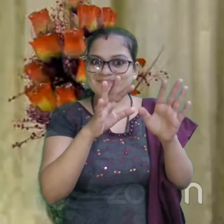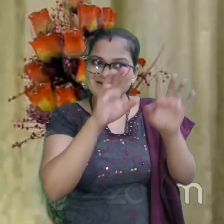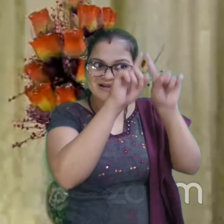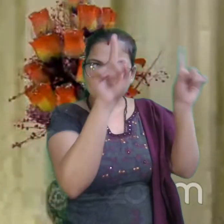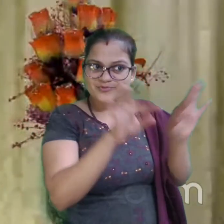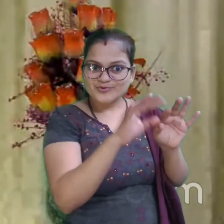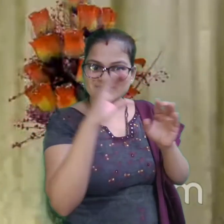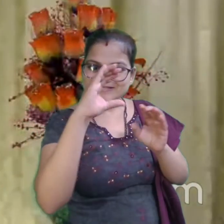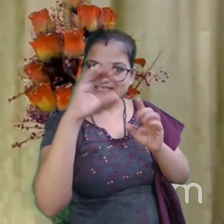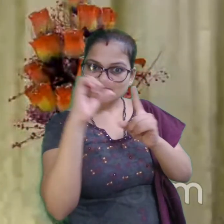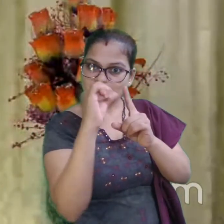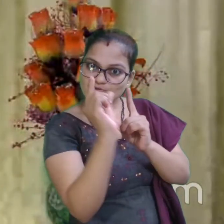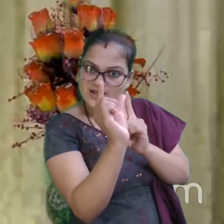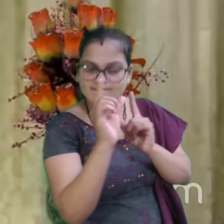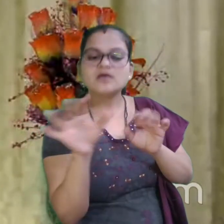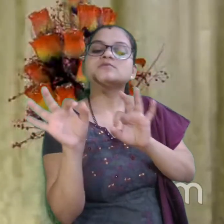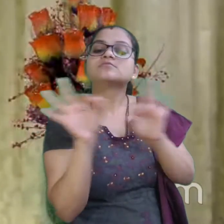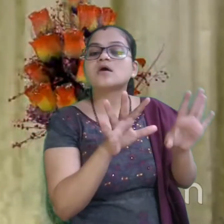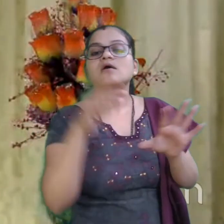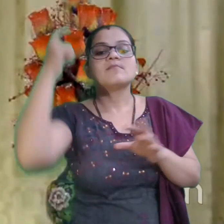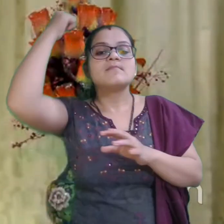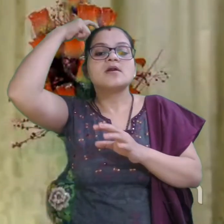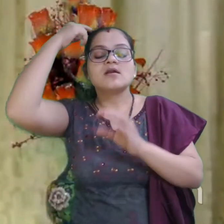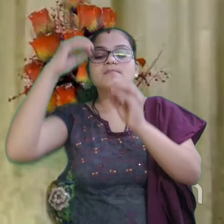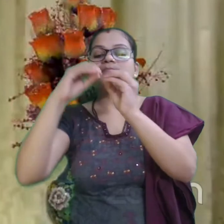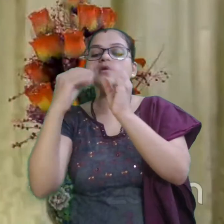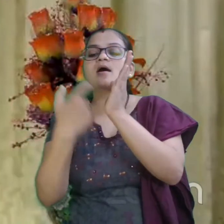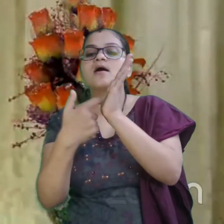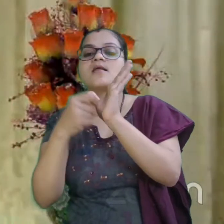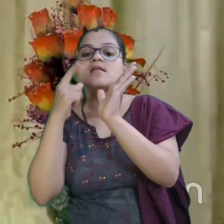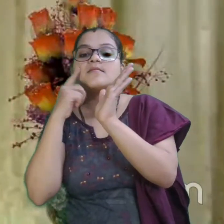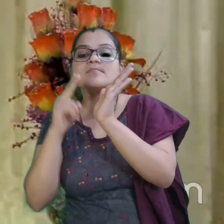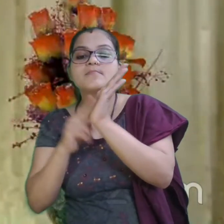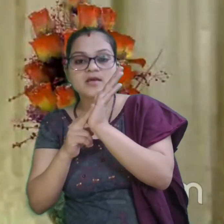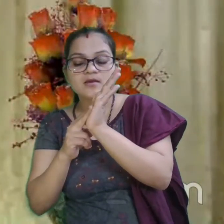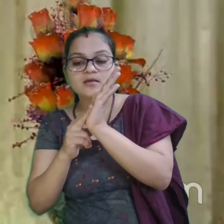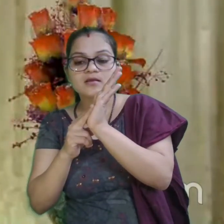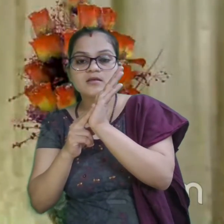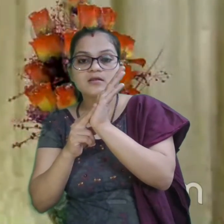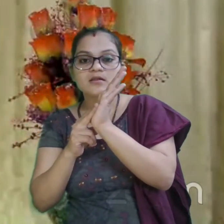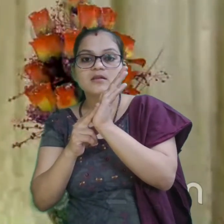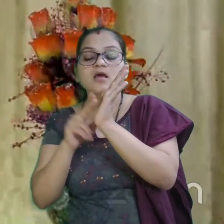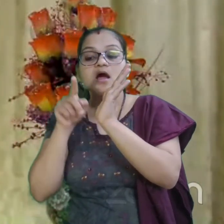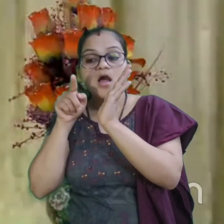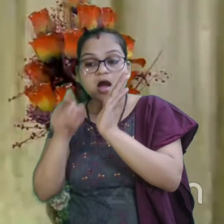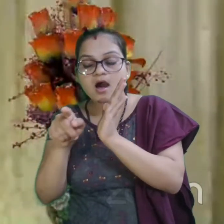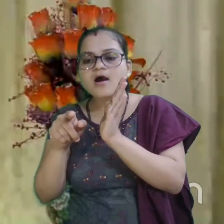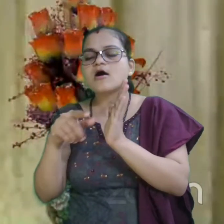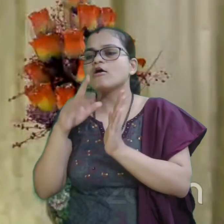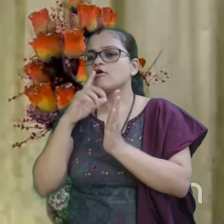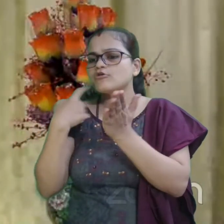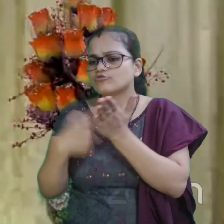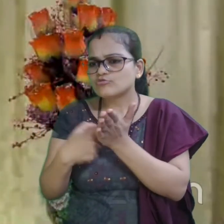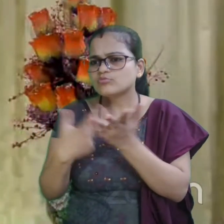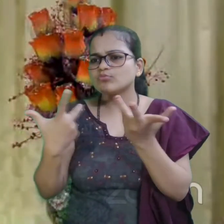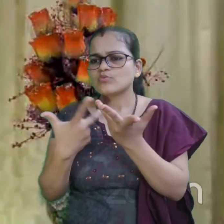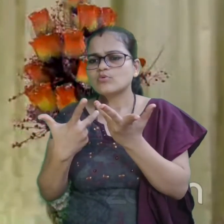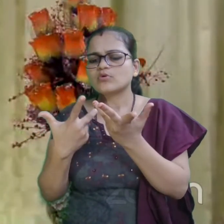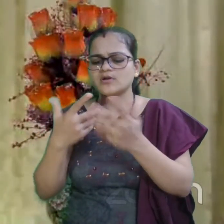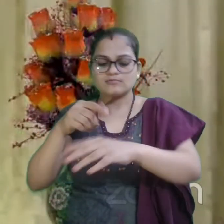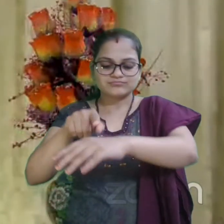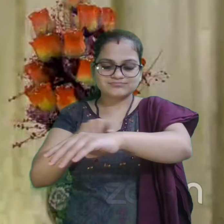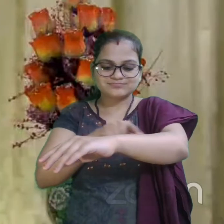the central processing unit of the whole body. And this brain, it executes those instructions given by the